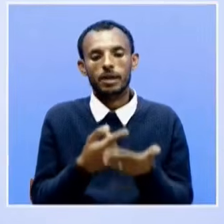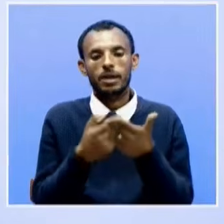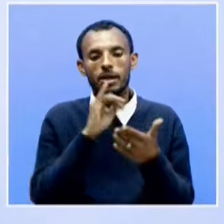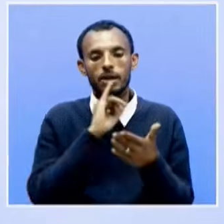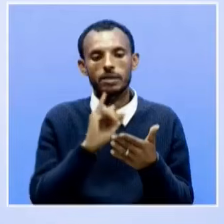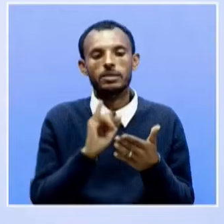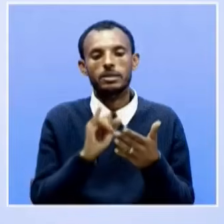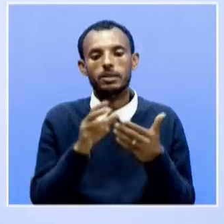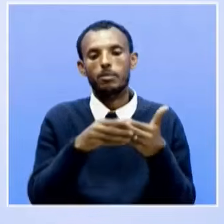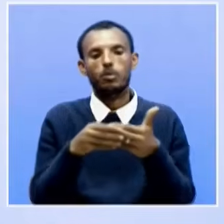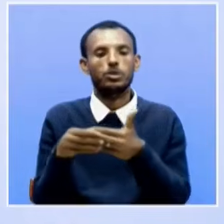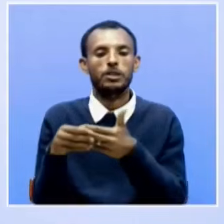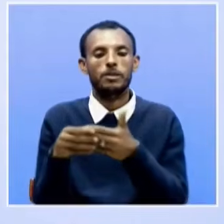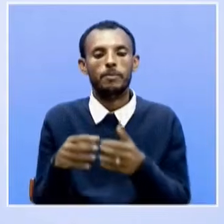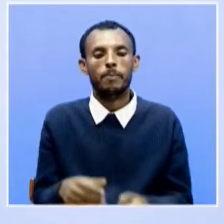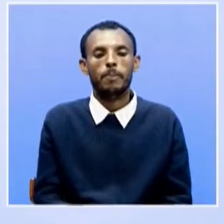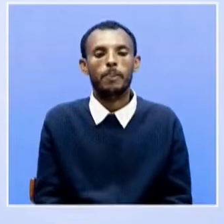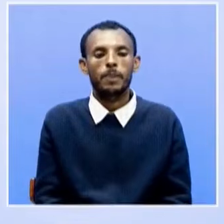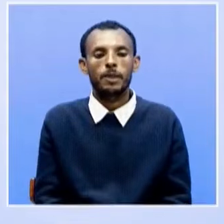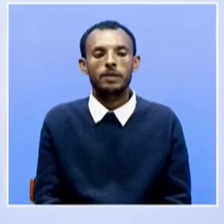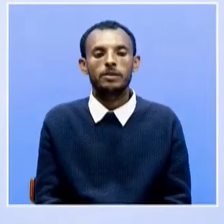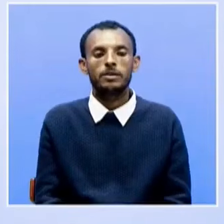the procedure.